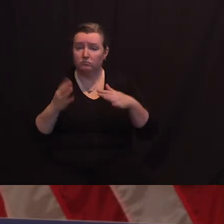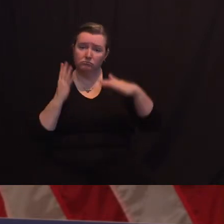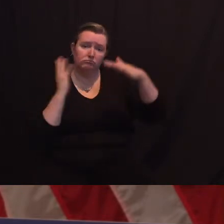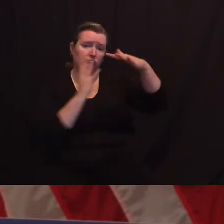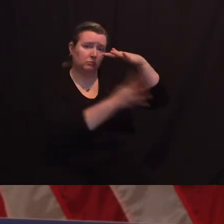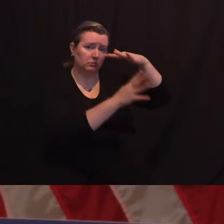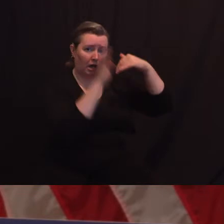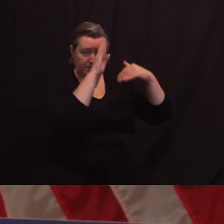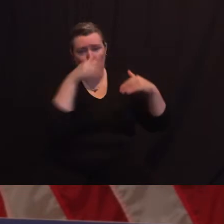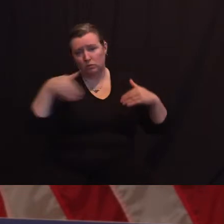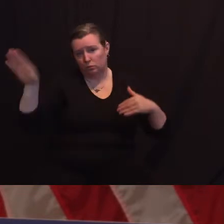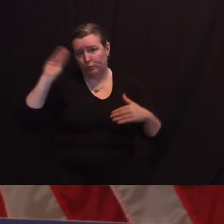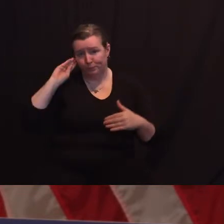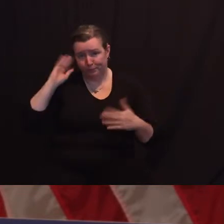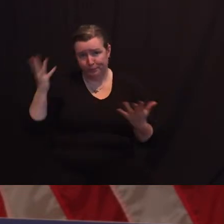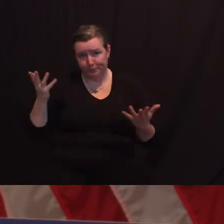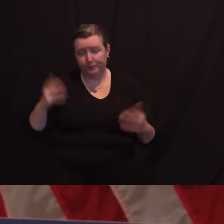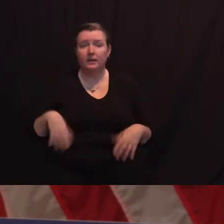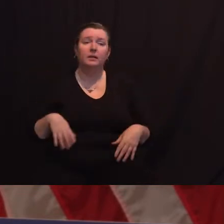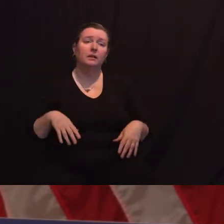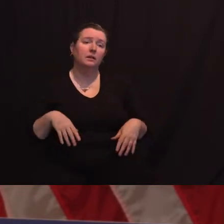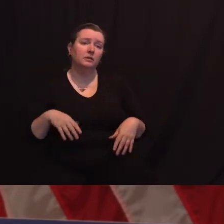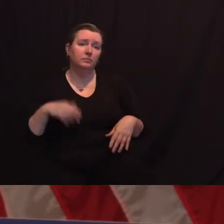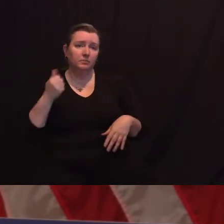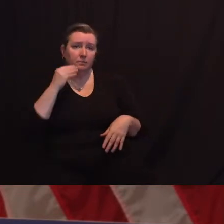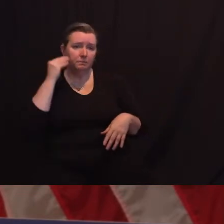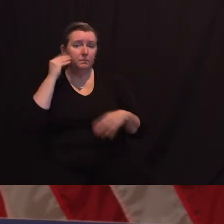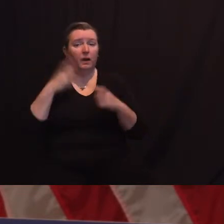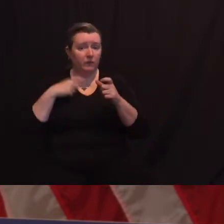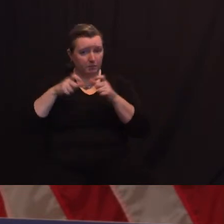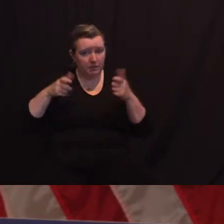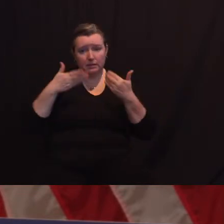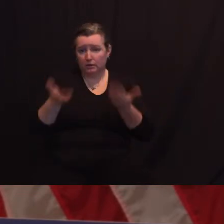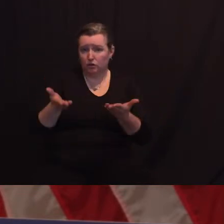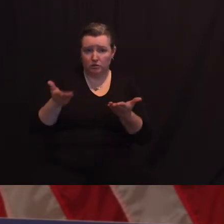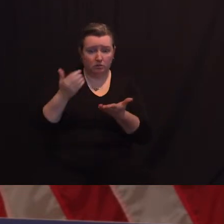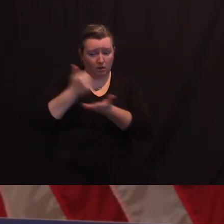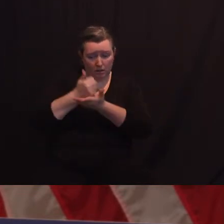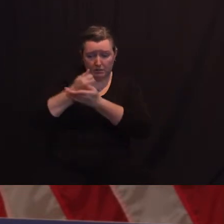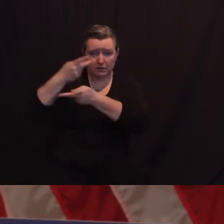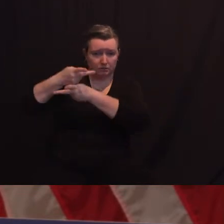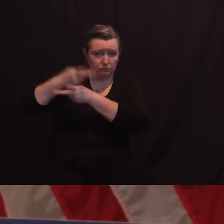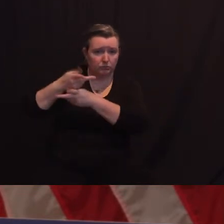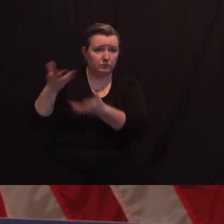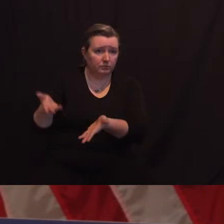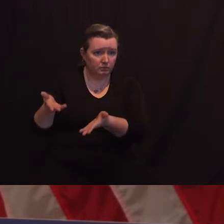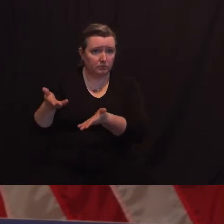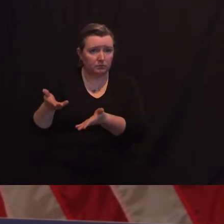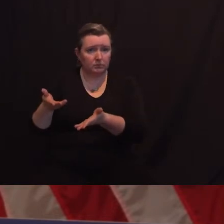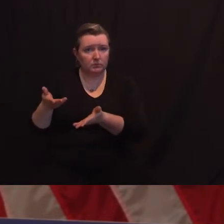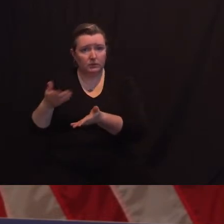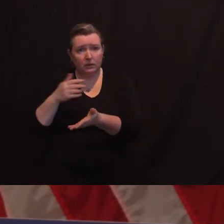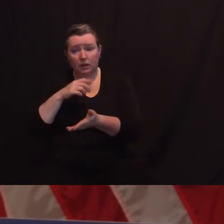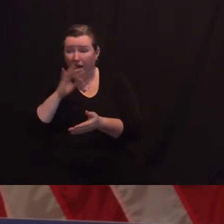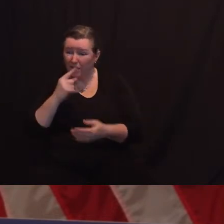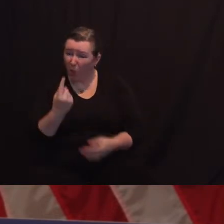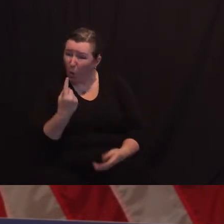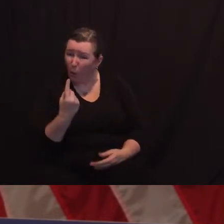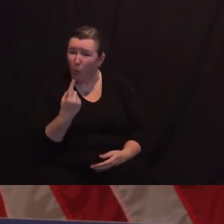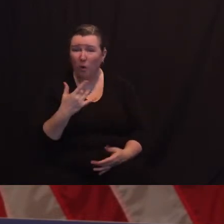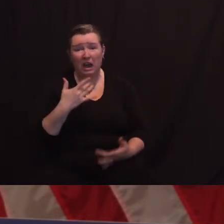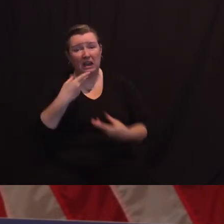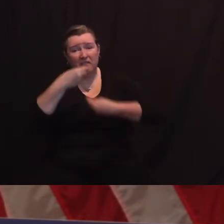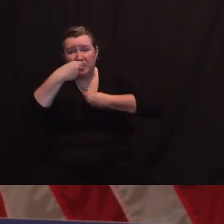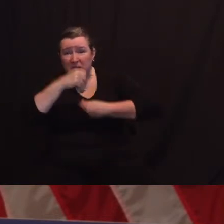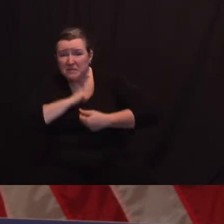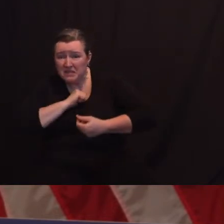they're alone, it may not be that they can take care of themselves, even feeding themselves, or dressing, or activities of daily living. All those factors go into making